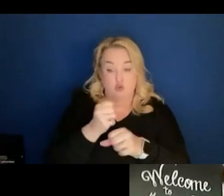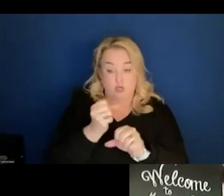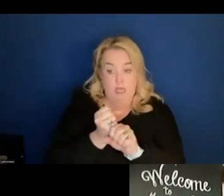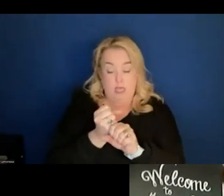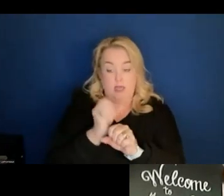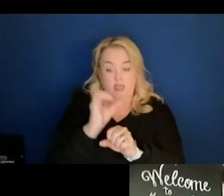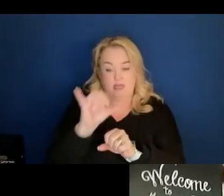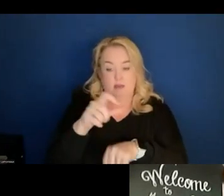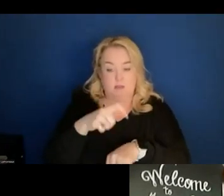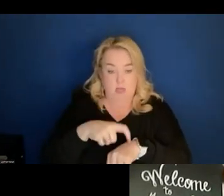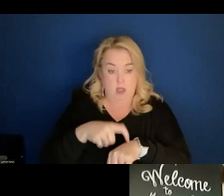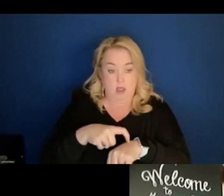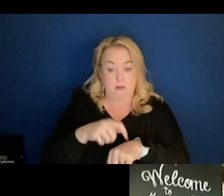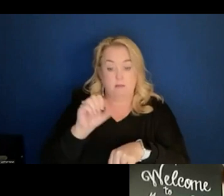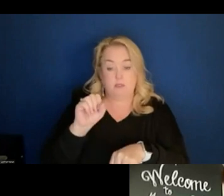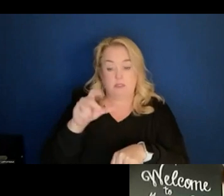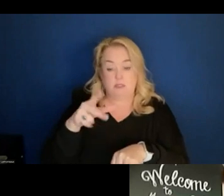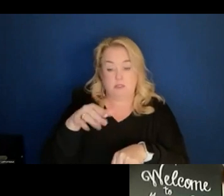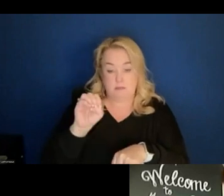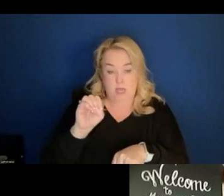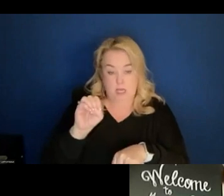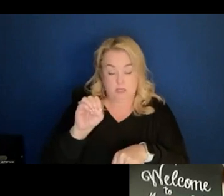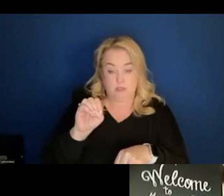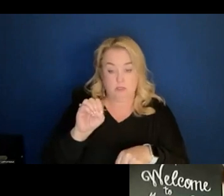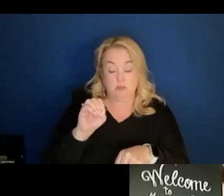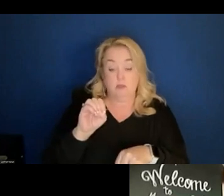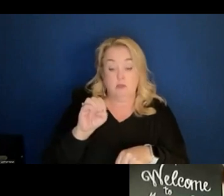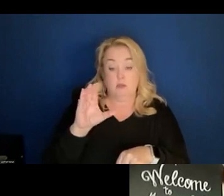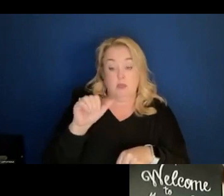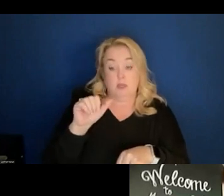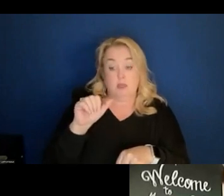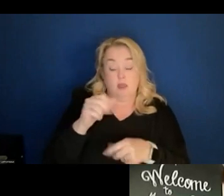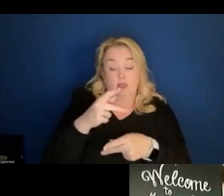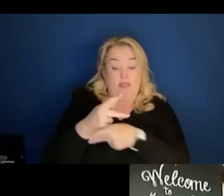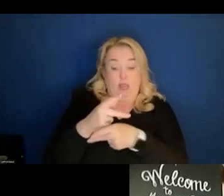By creating that time and space, caregivers can